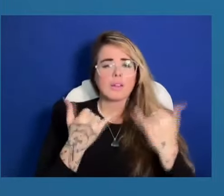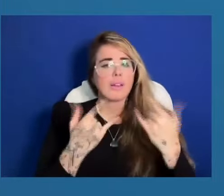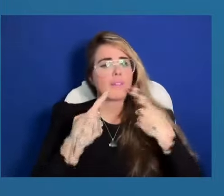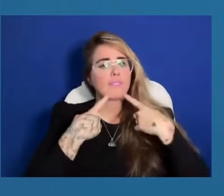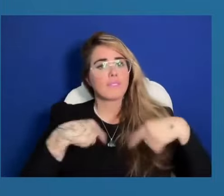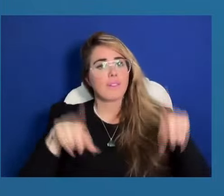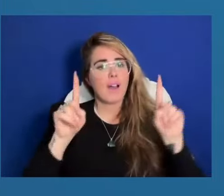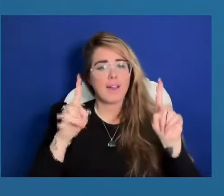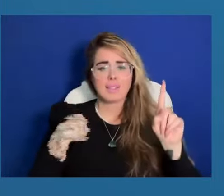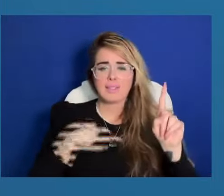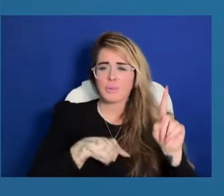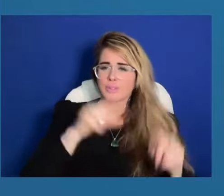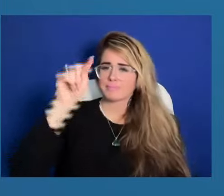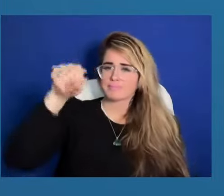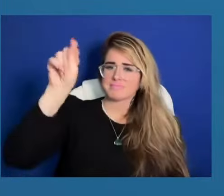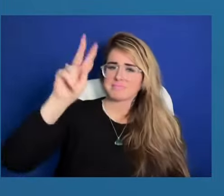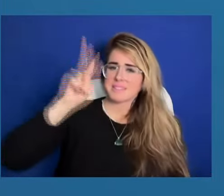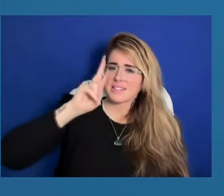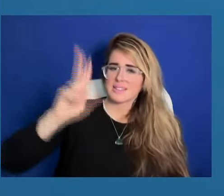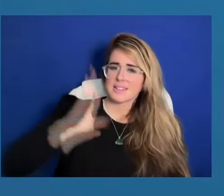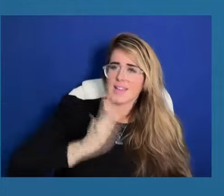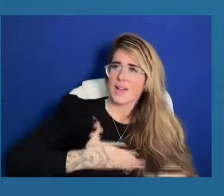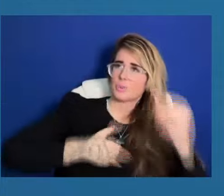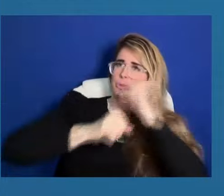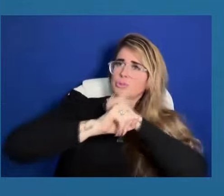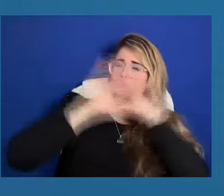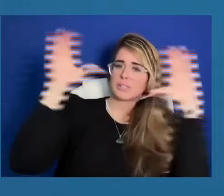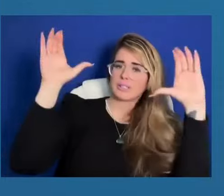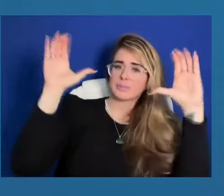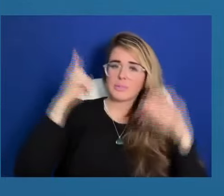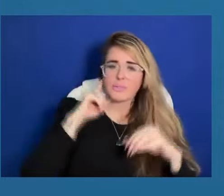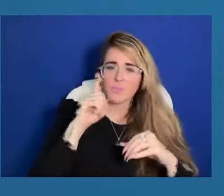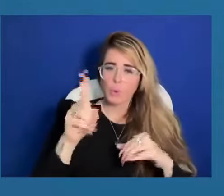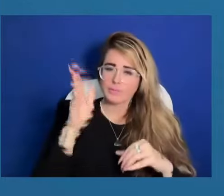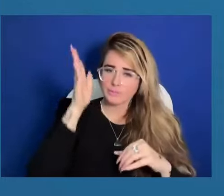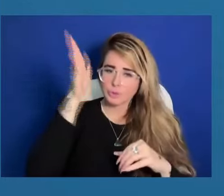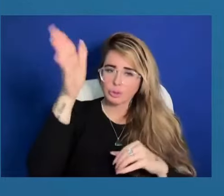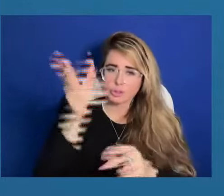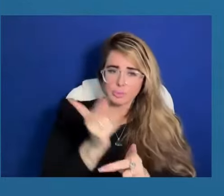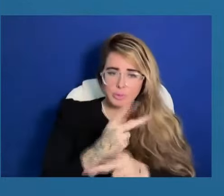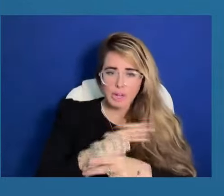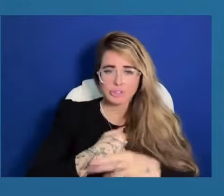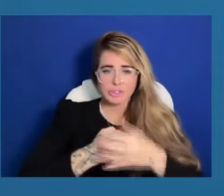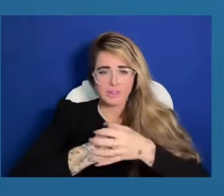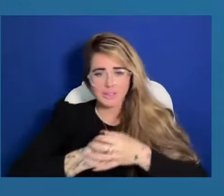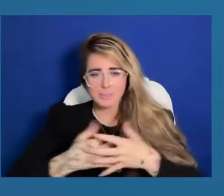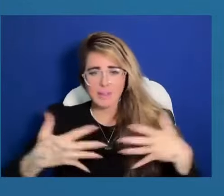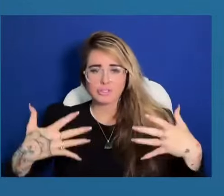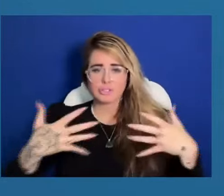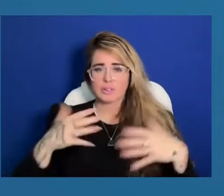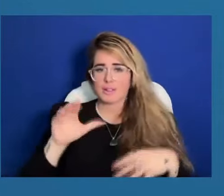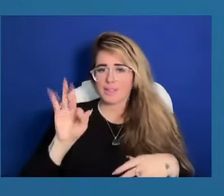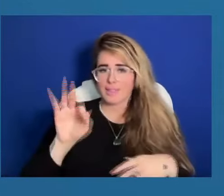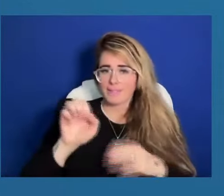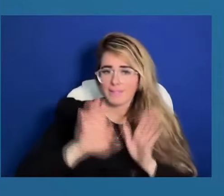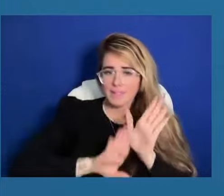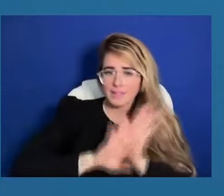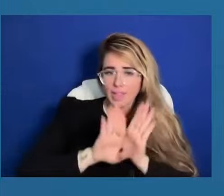our dream for future production, expansion, and cafe development